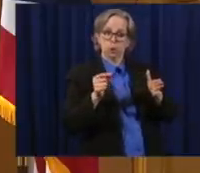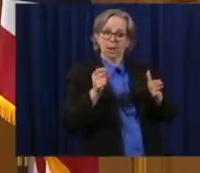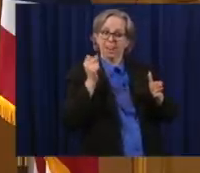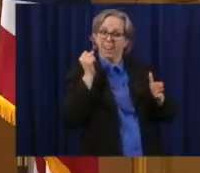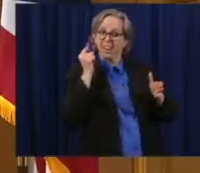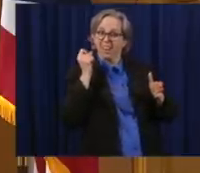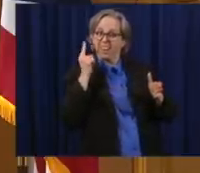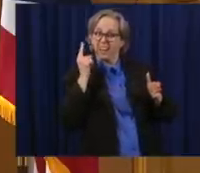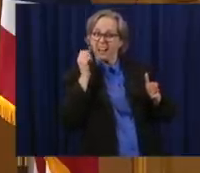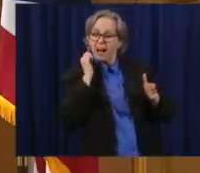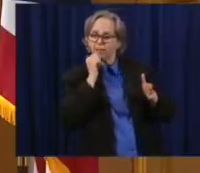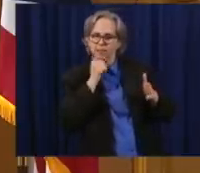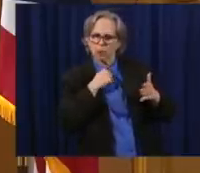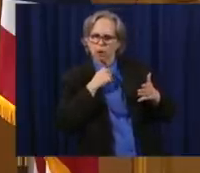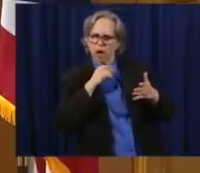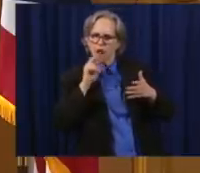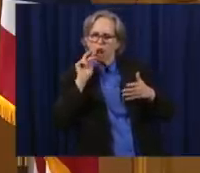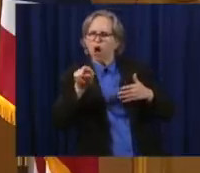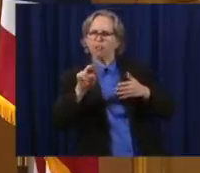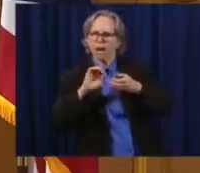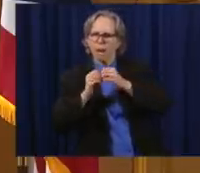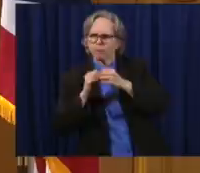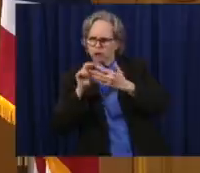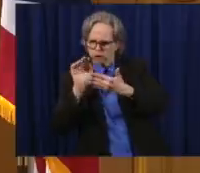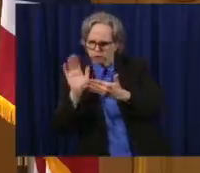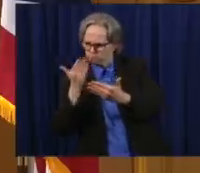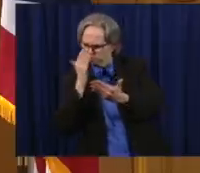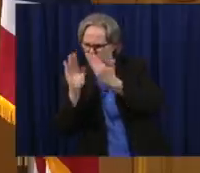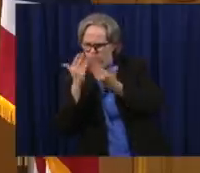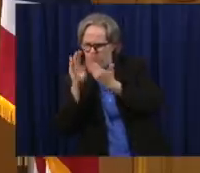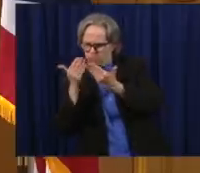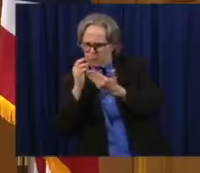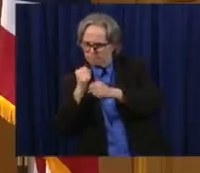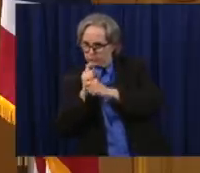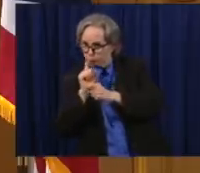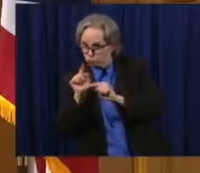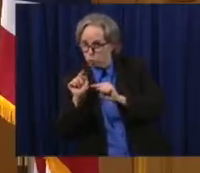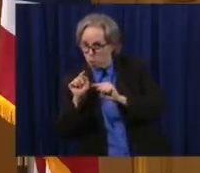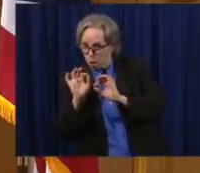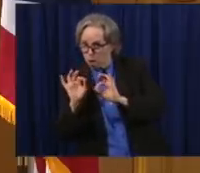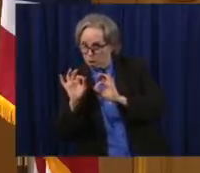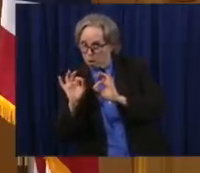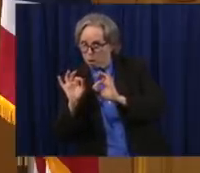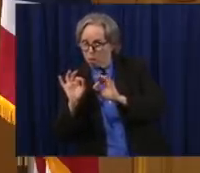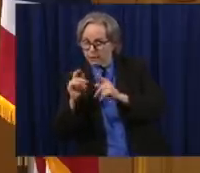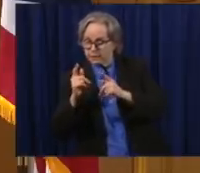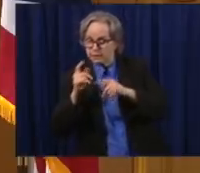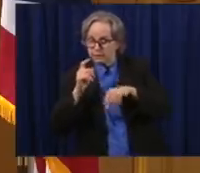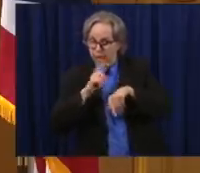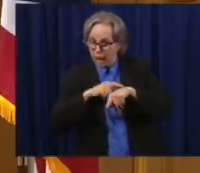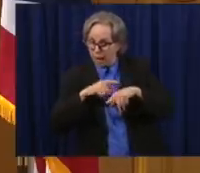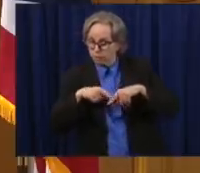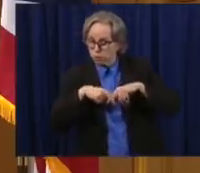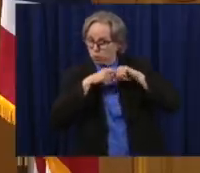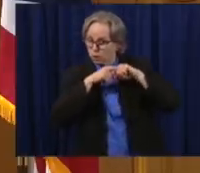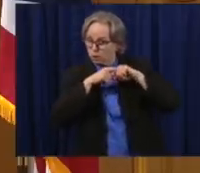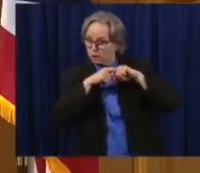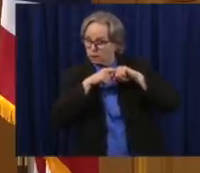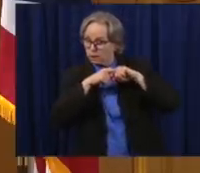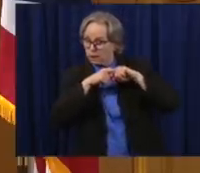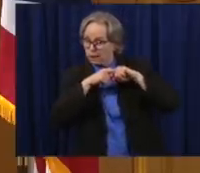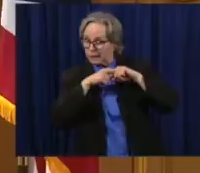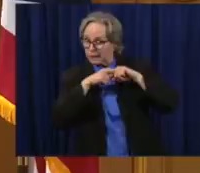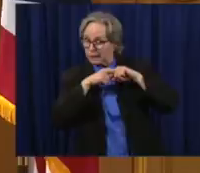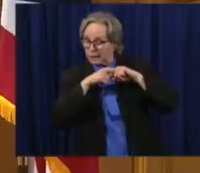doing everything that we can to know exactly where we are. And if it's time to pull back and stop the expansion, we will